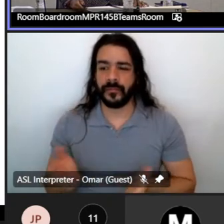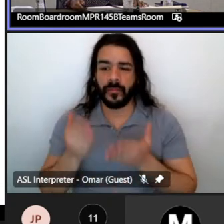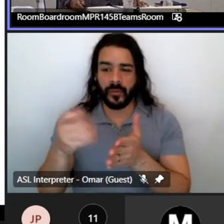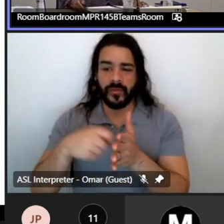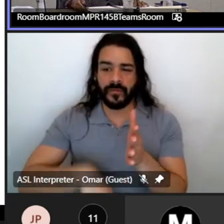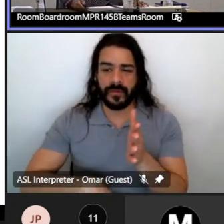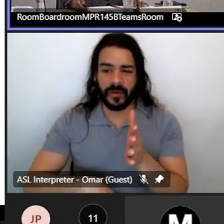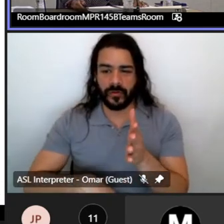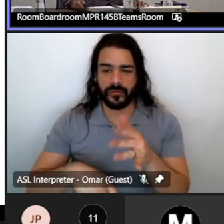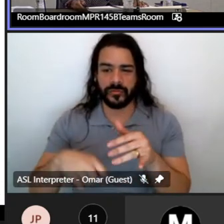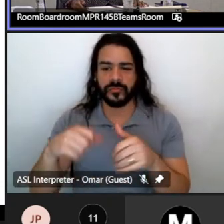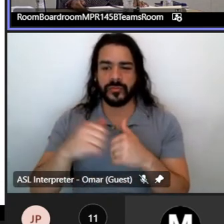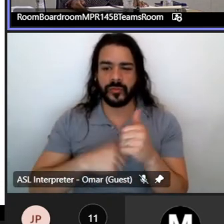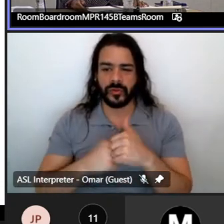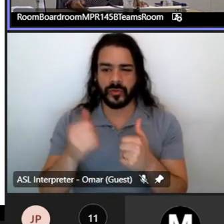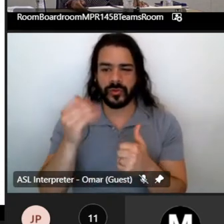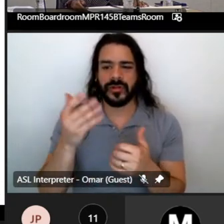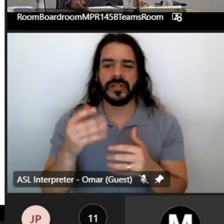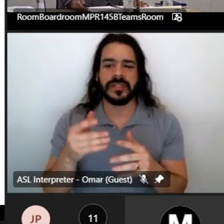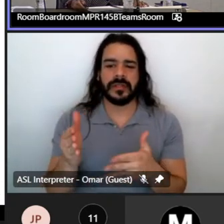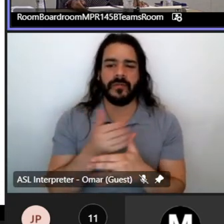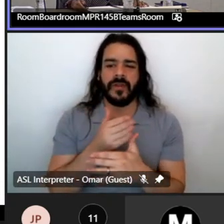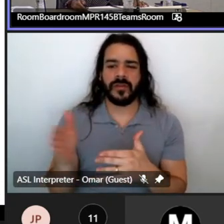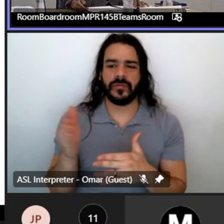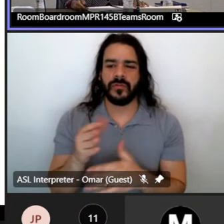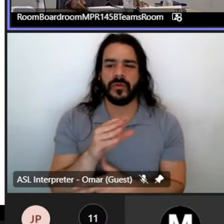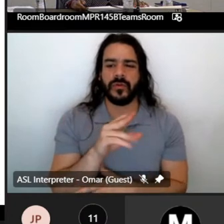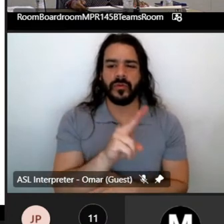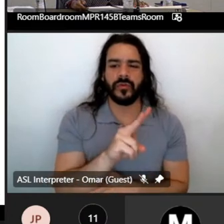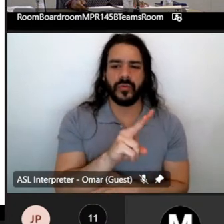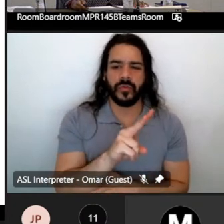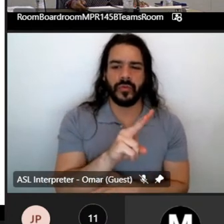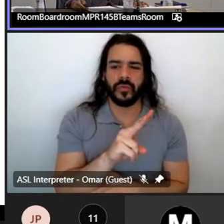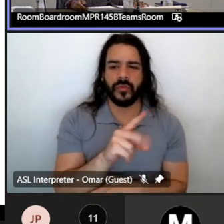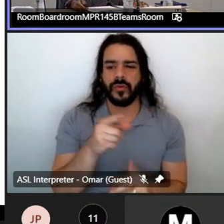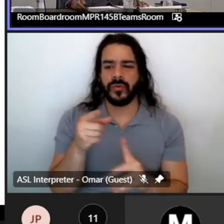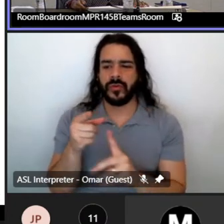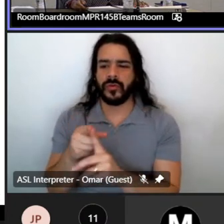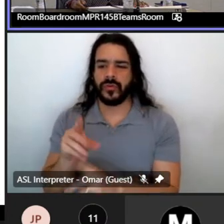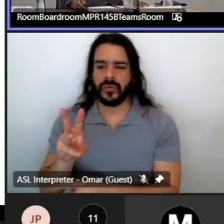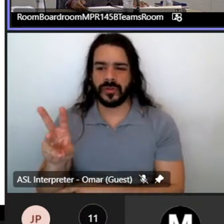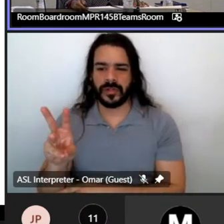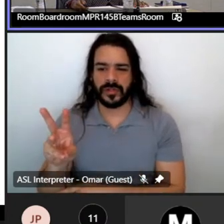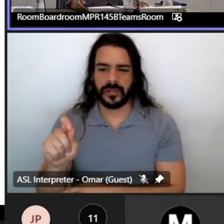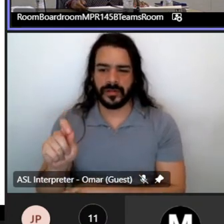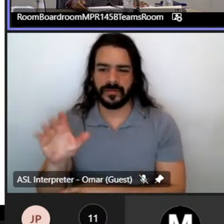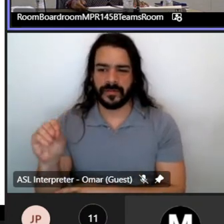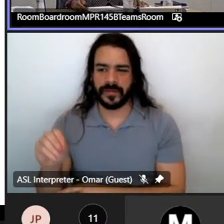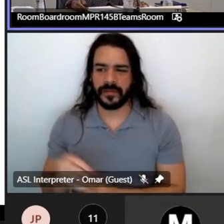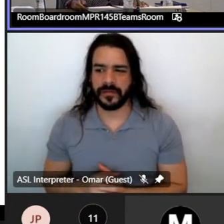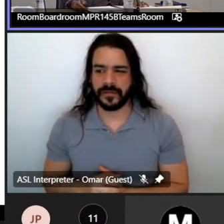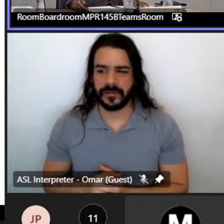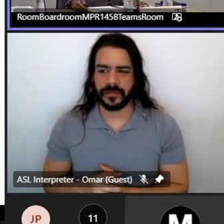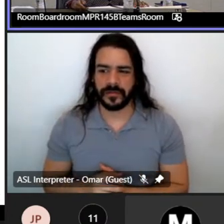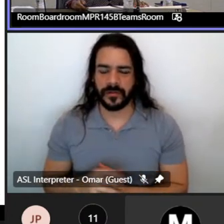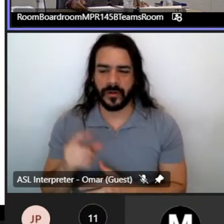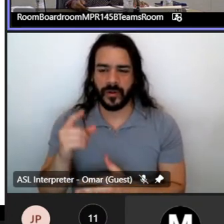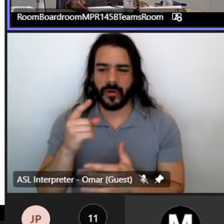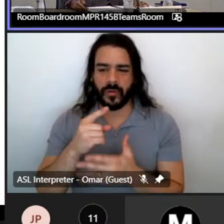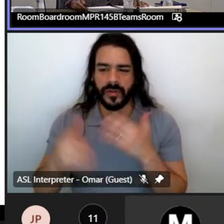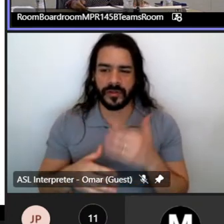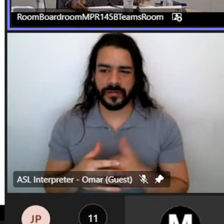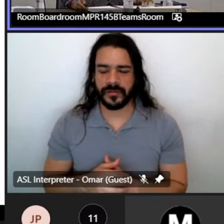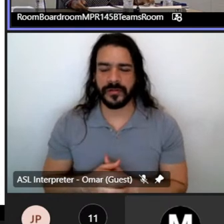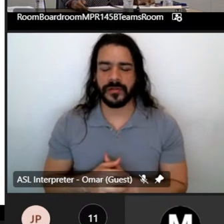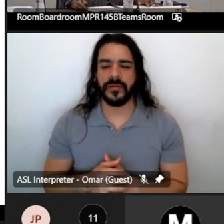the proposed real Fair structures ranges from two dollars to 6.50 for weekends for